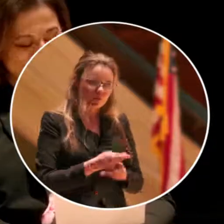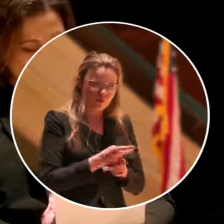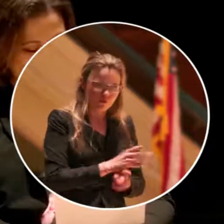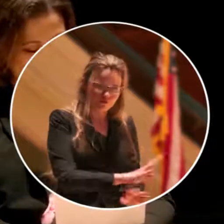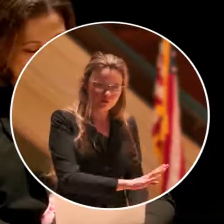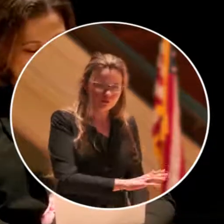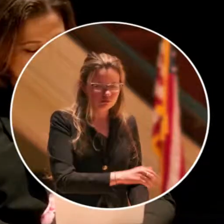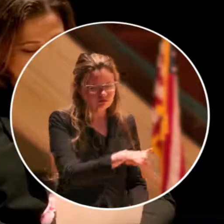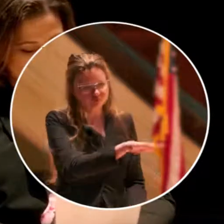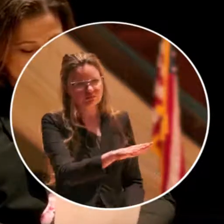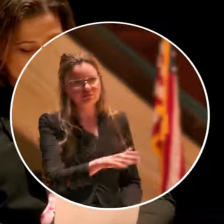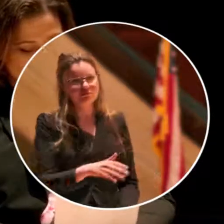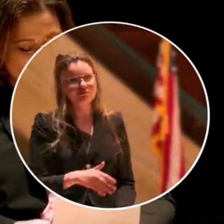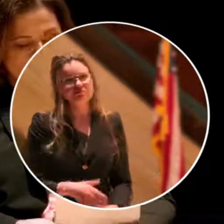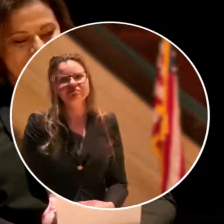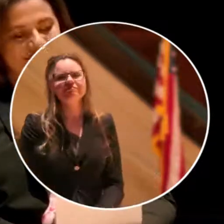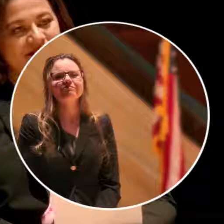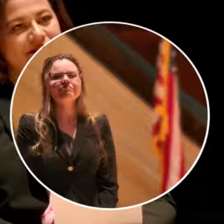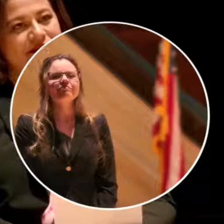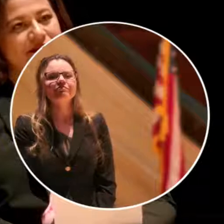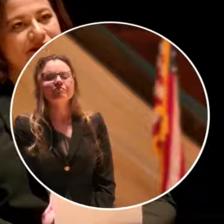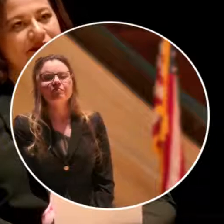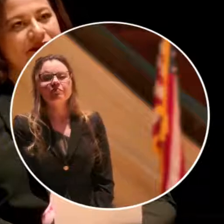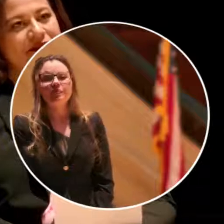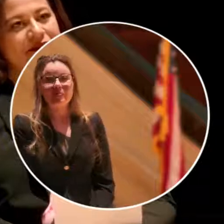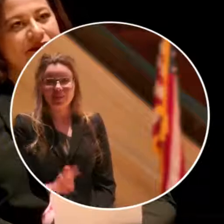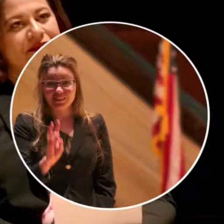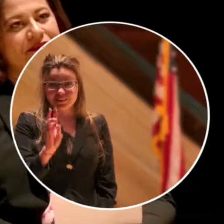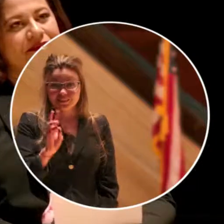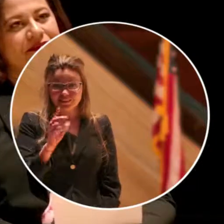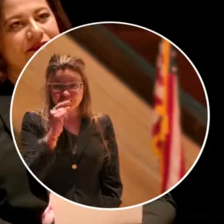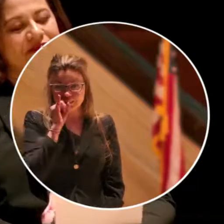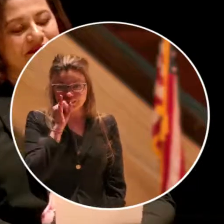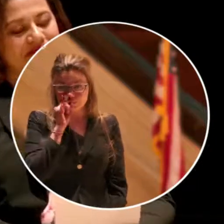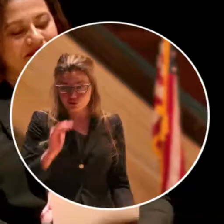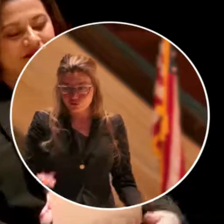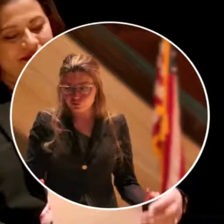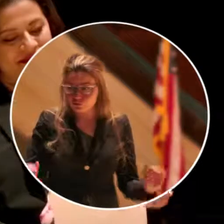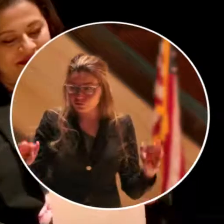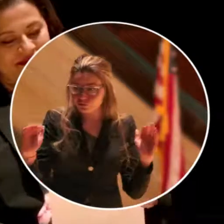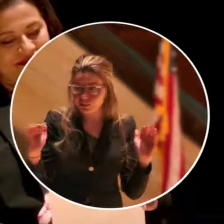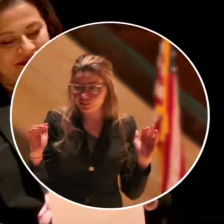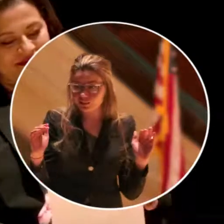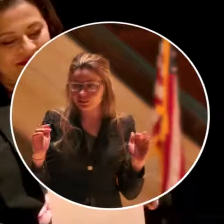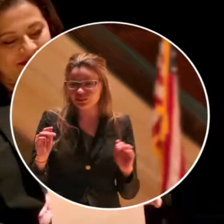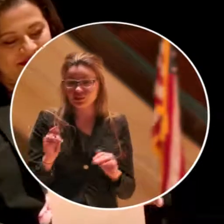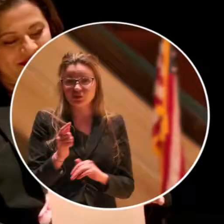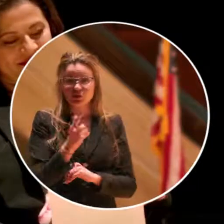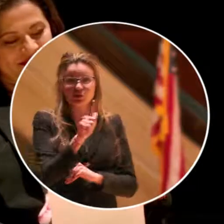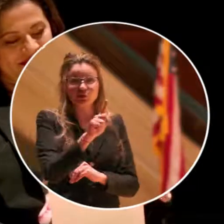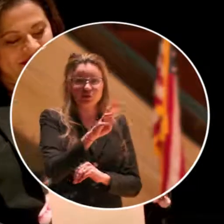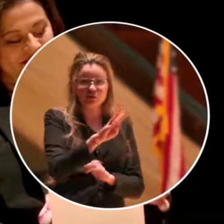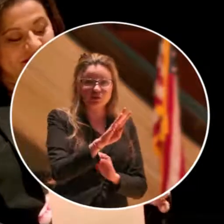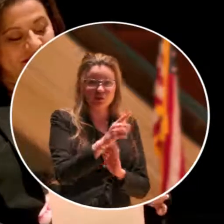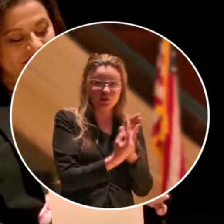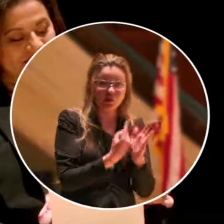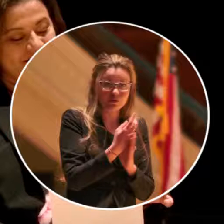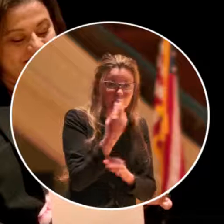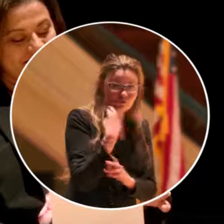With 6 kids to raise and 2 24-hour restaurants to run, Mom worked